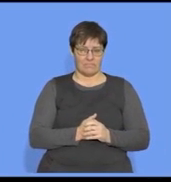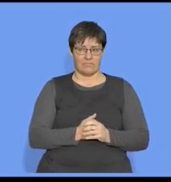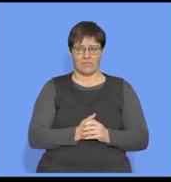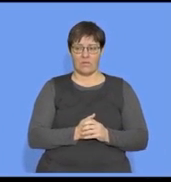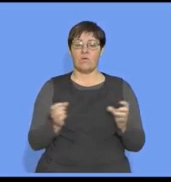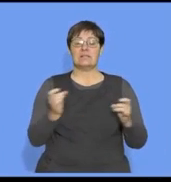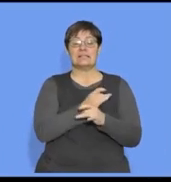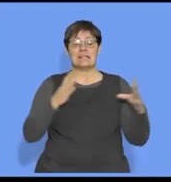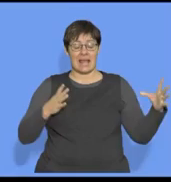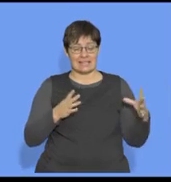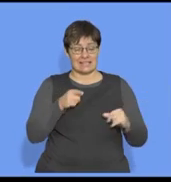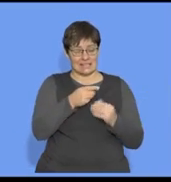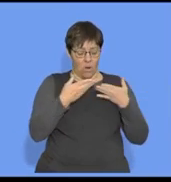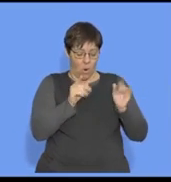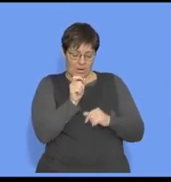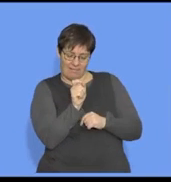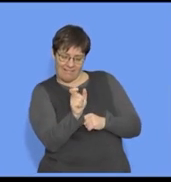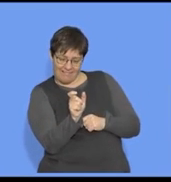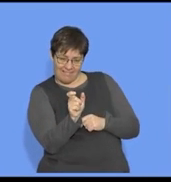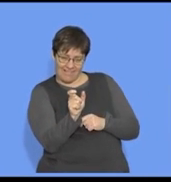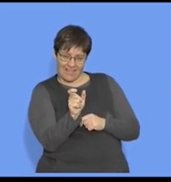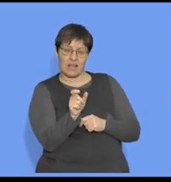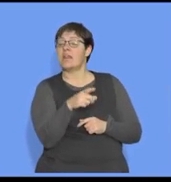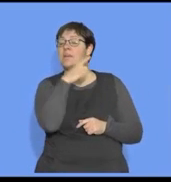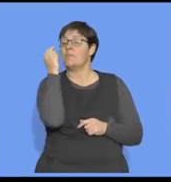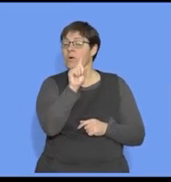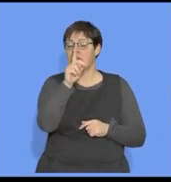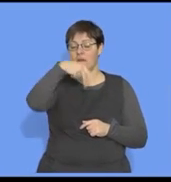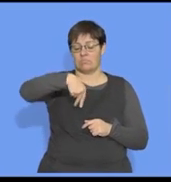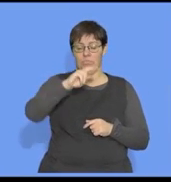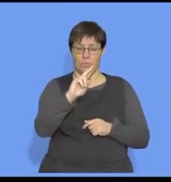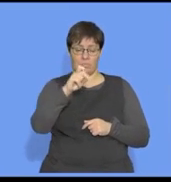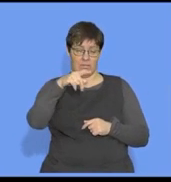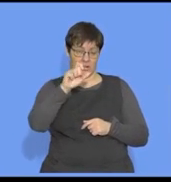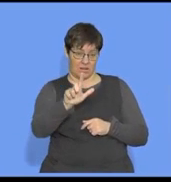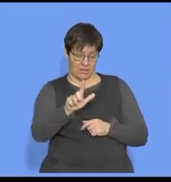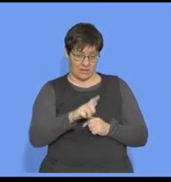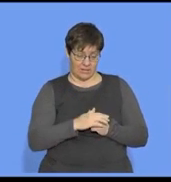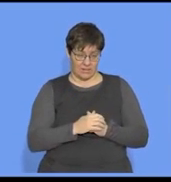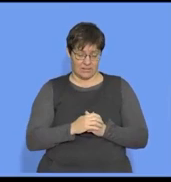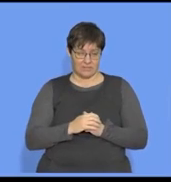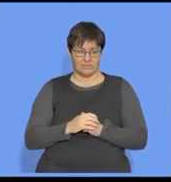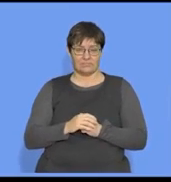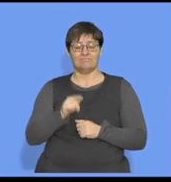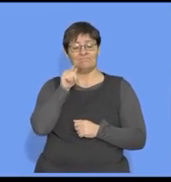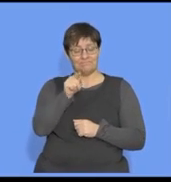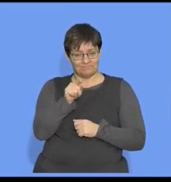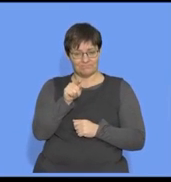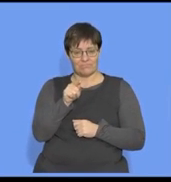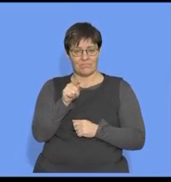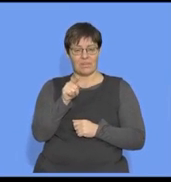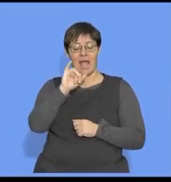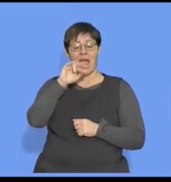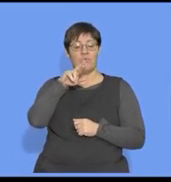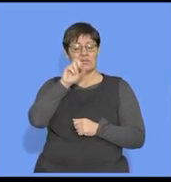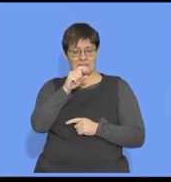We start with this opening here that is referred to as the pupil. That is the pupil of the